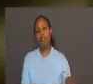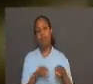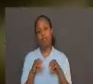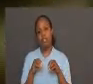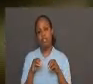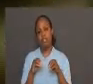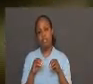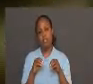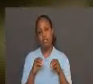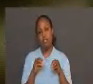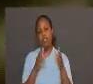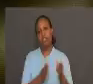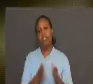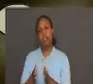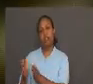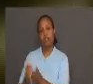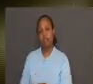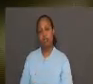Students, let's get ready.